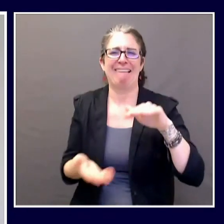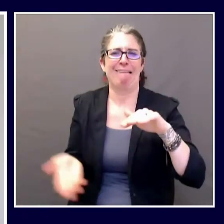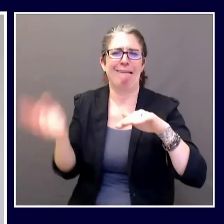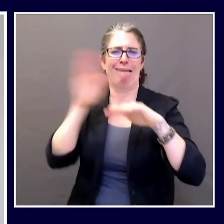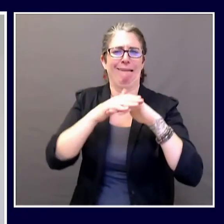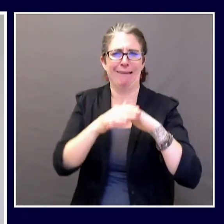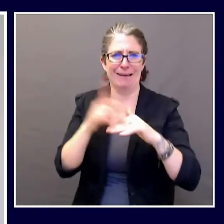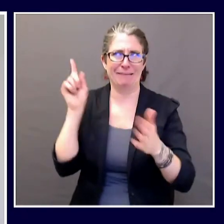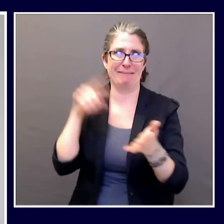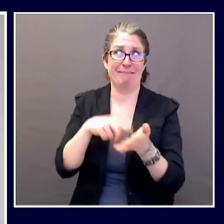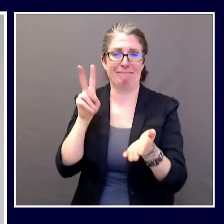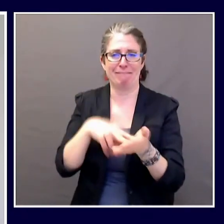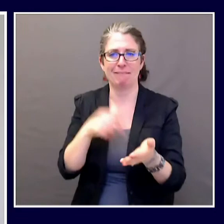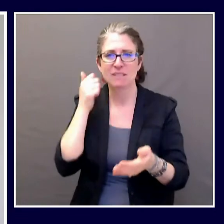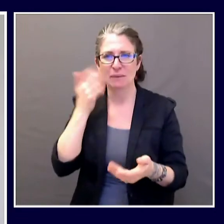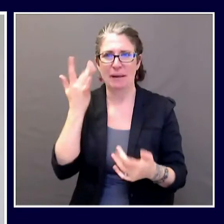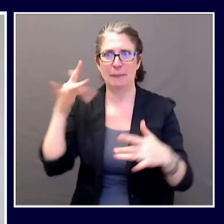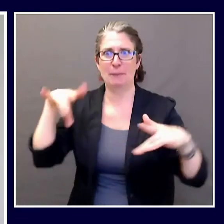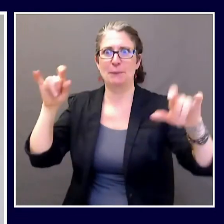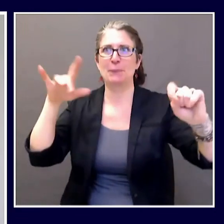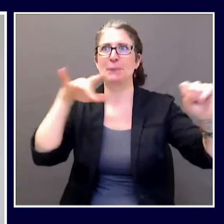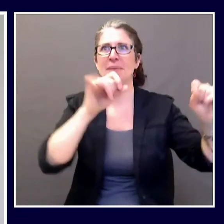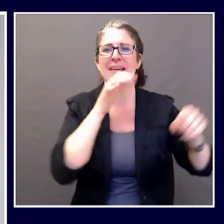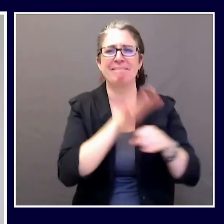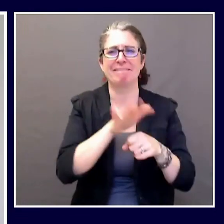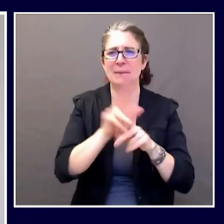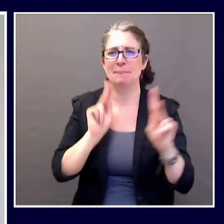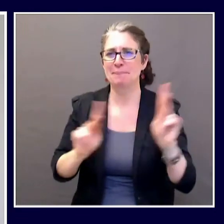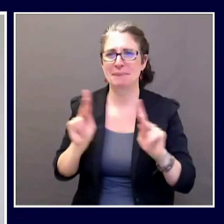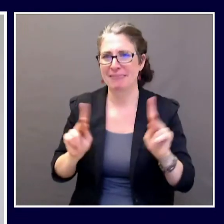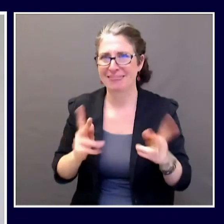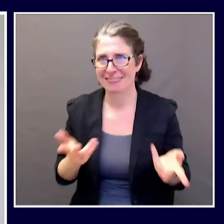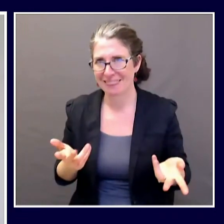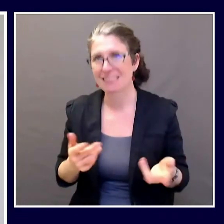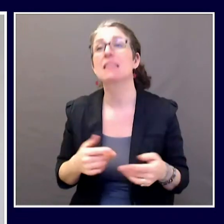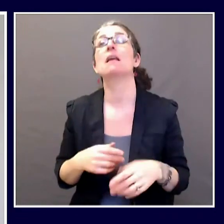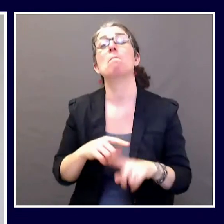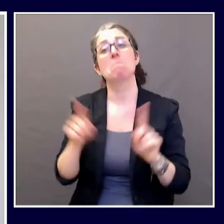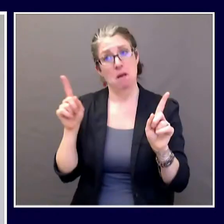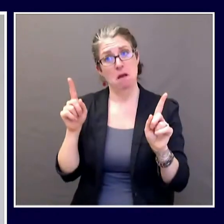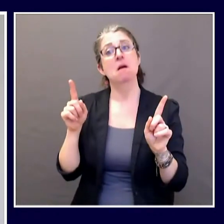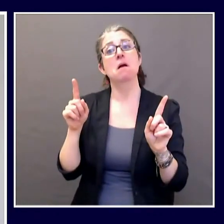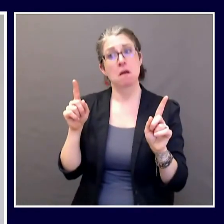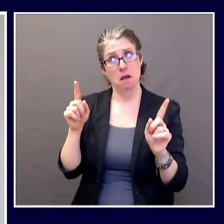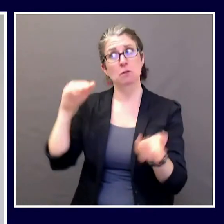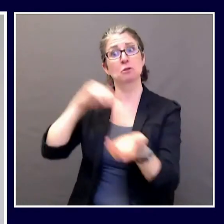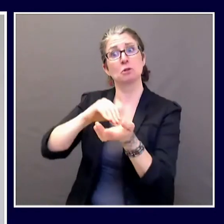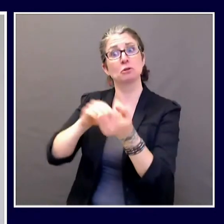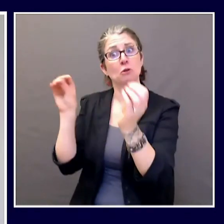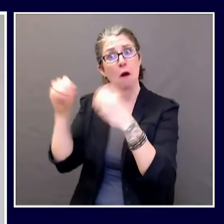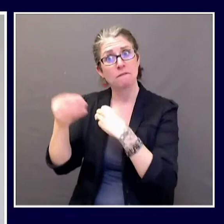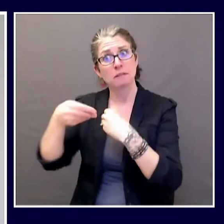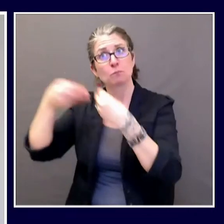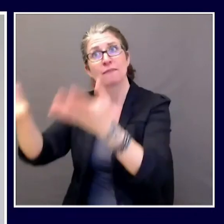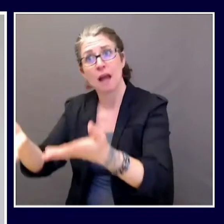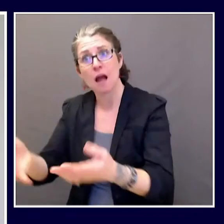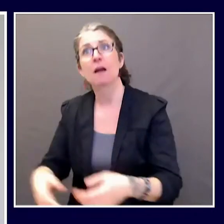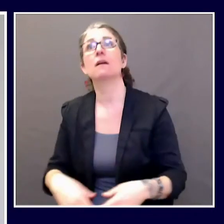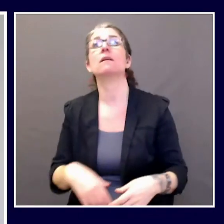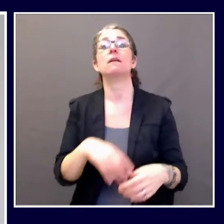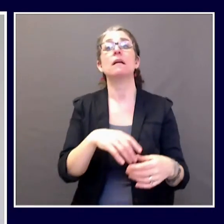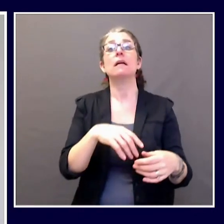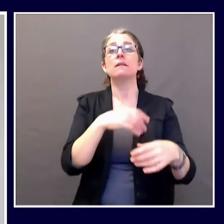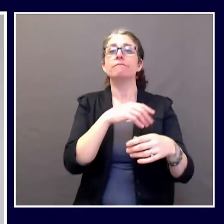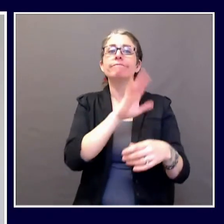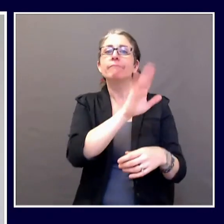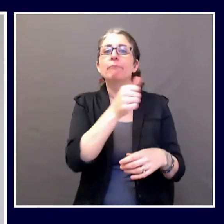access. Some of it will include office-based medical providers, other pharmacies like independent pharmacies, as many other